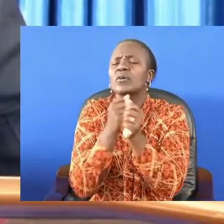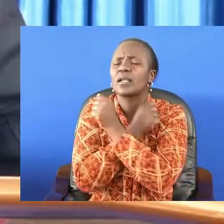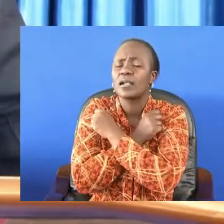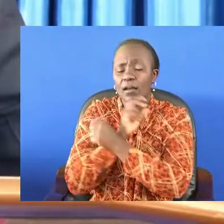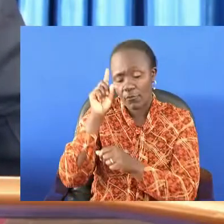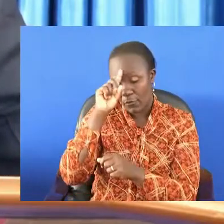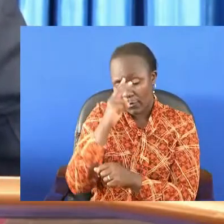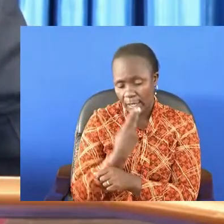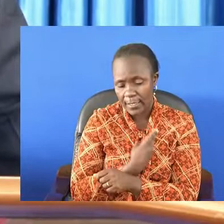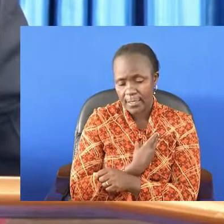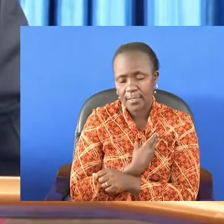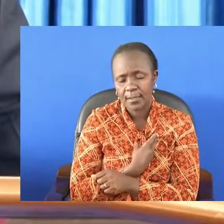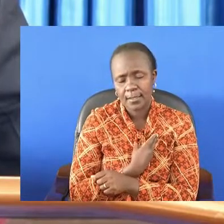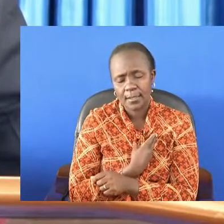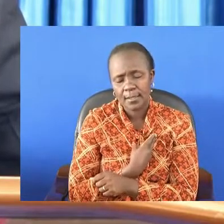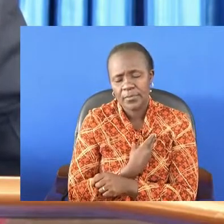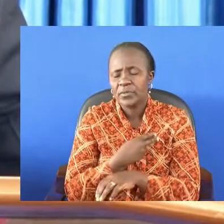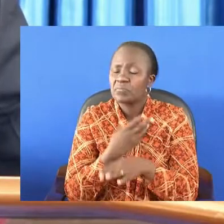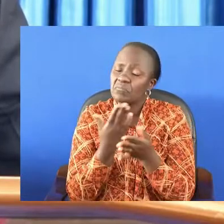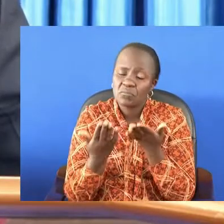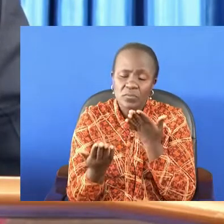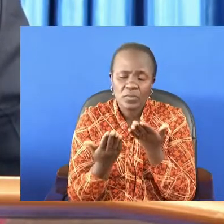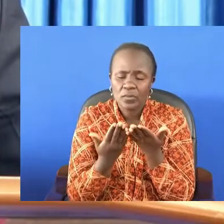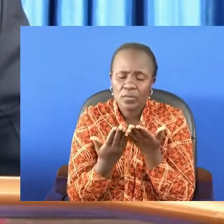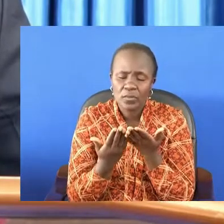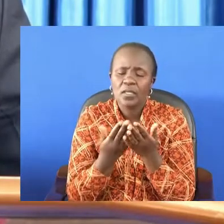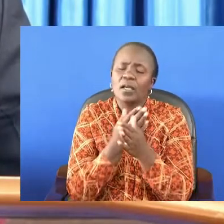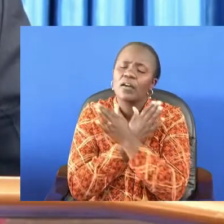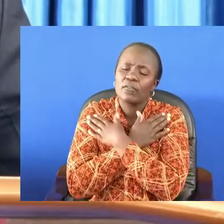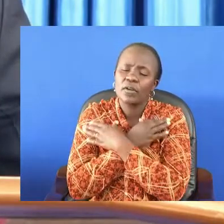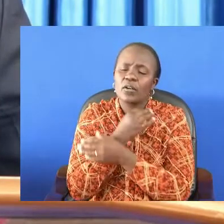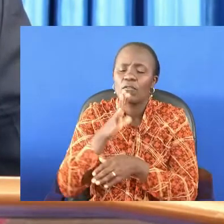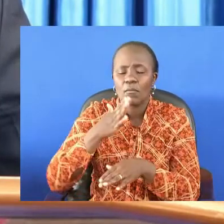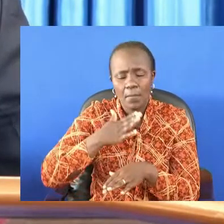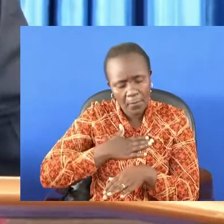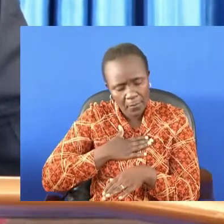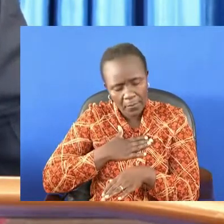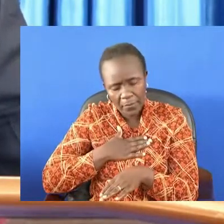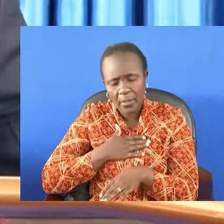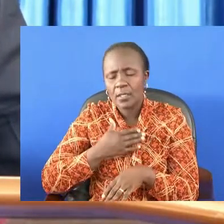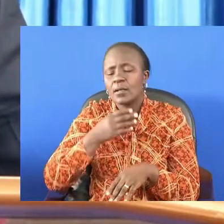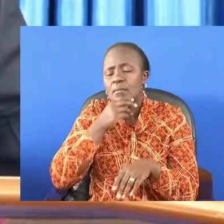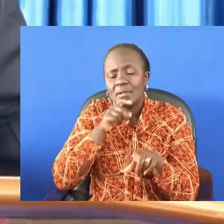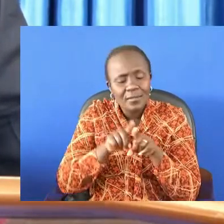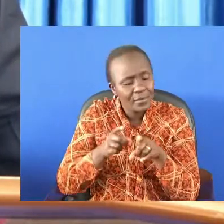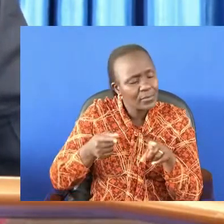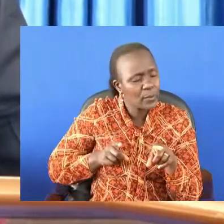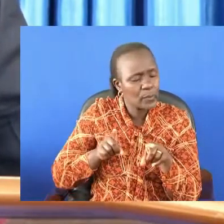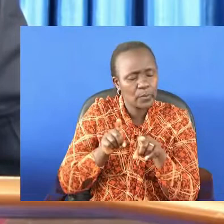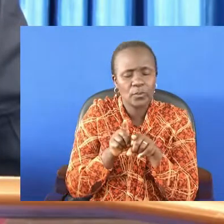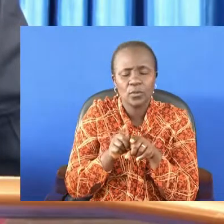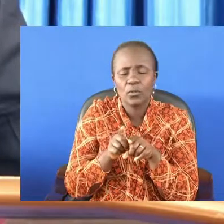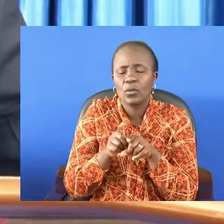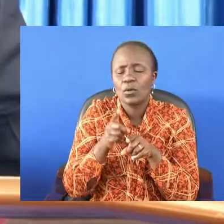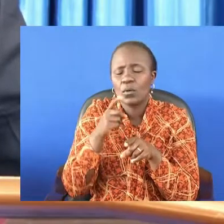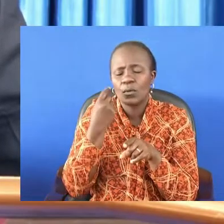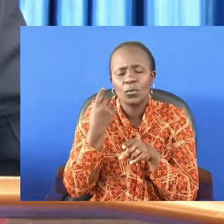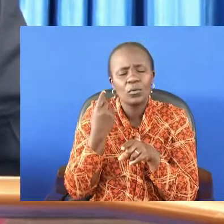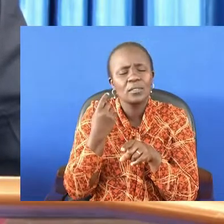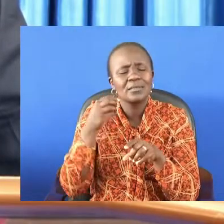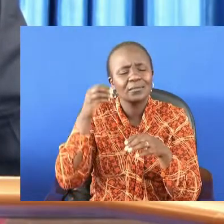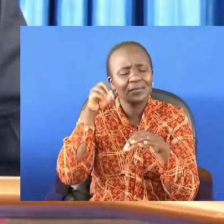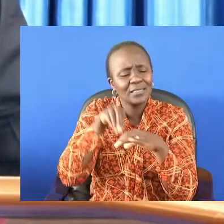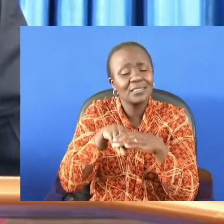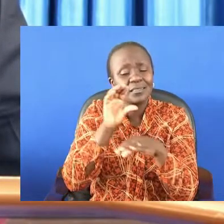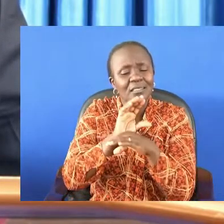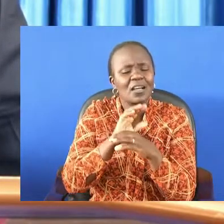love for us. There could be a friend of mine, my sister, my brother, who's been in the church